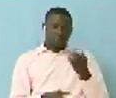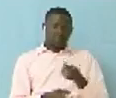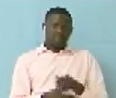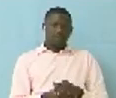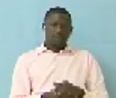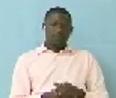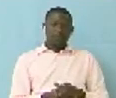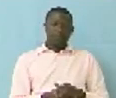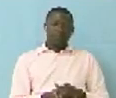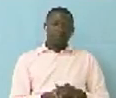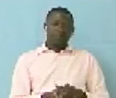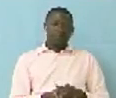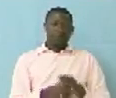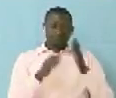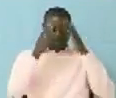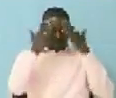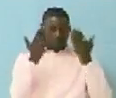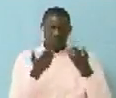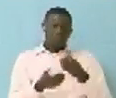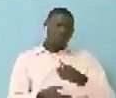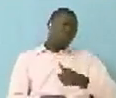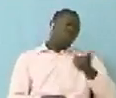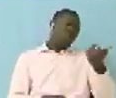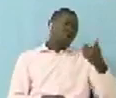wouldn't know those other people you're talking about.